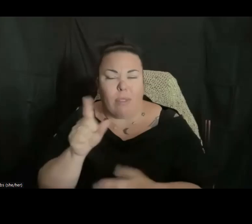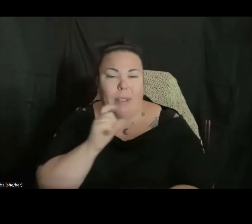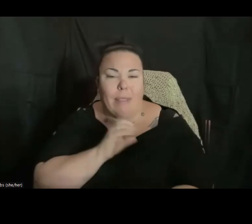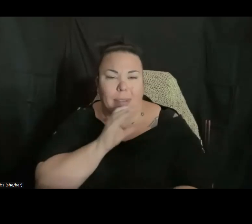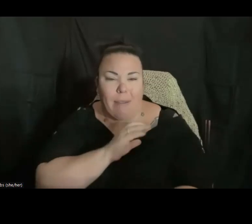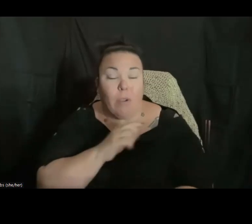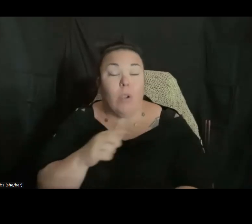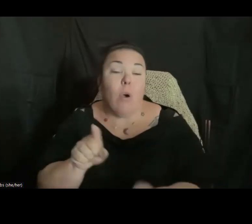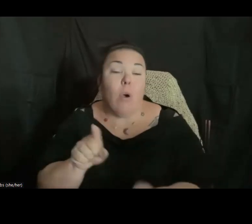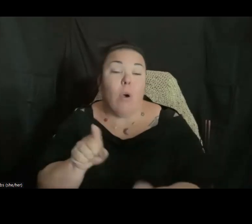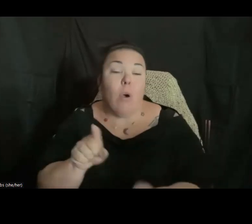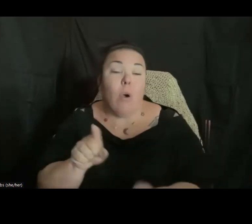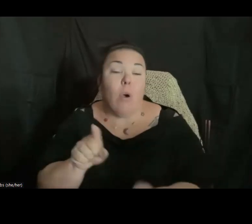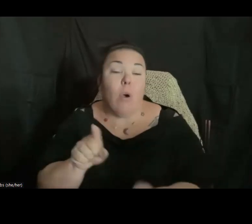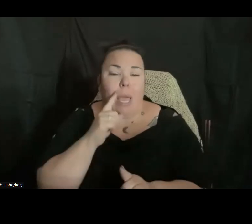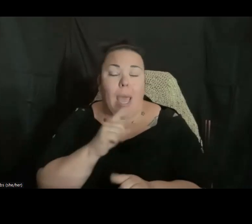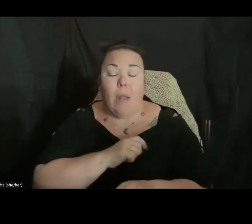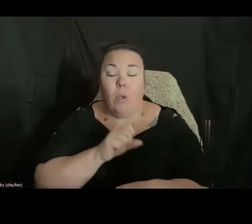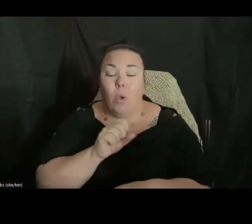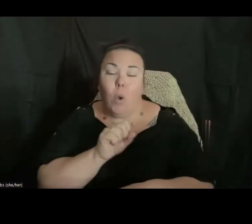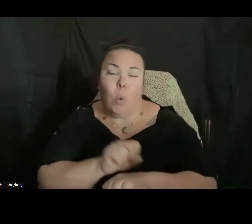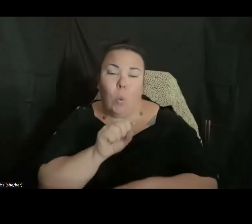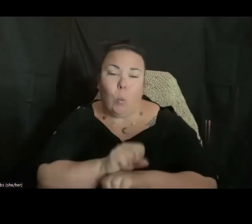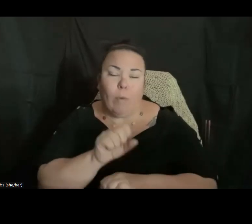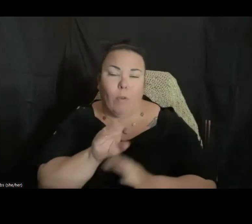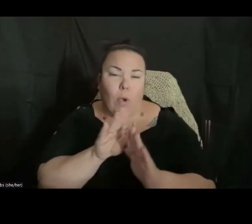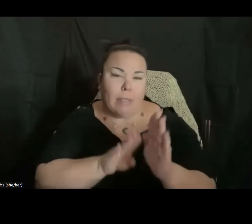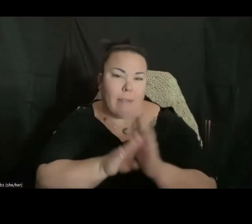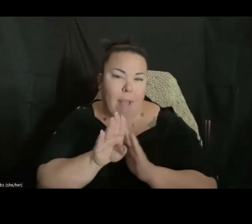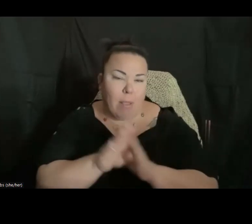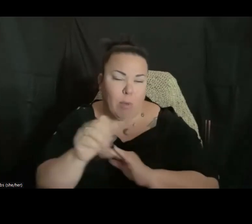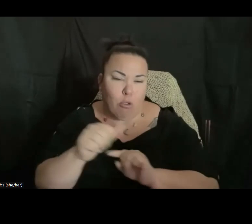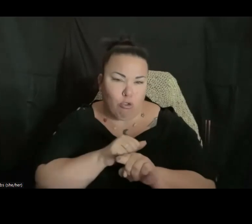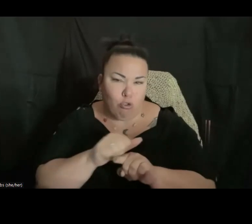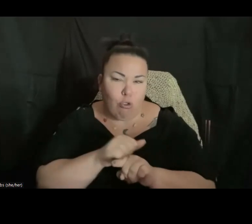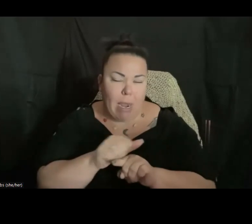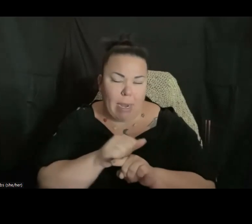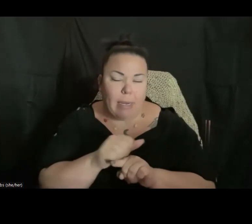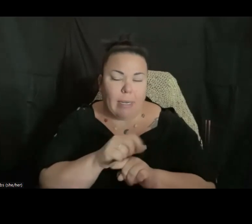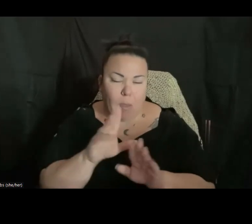services and workforce development training. So at New Leaf, one